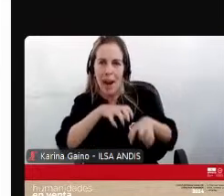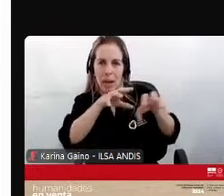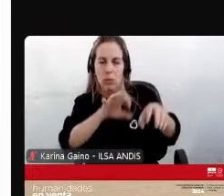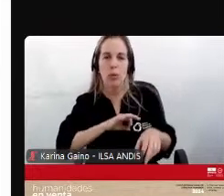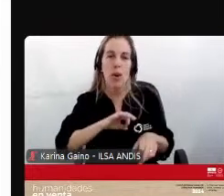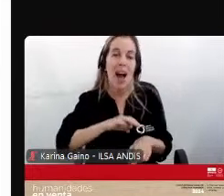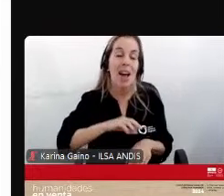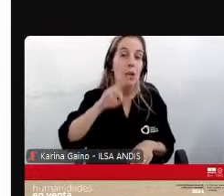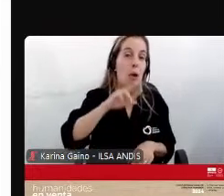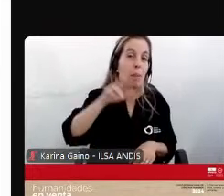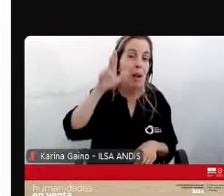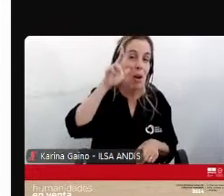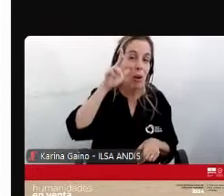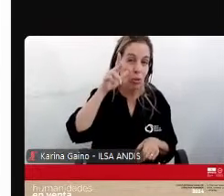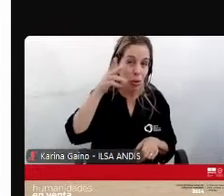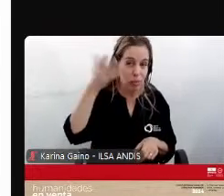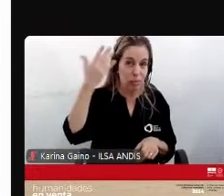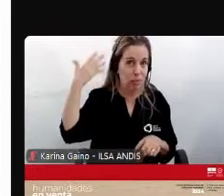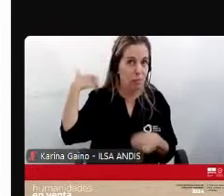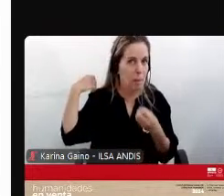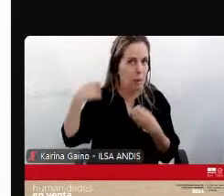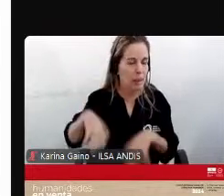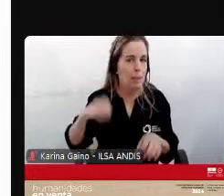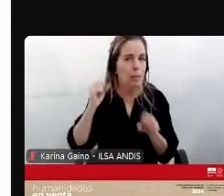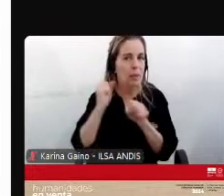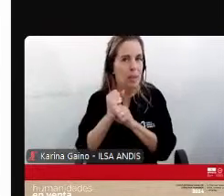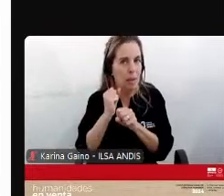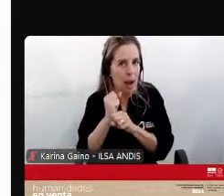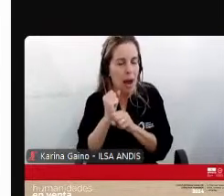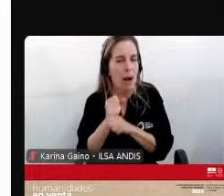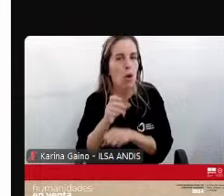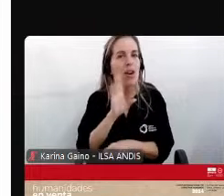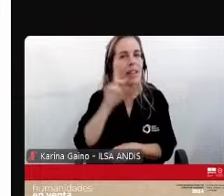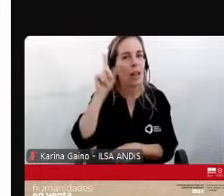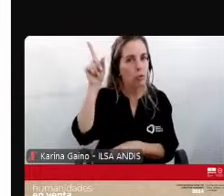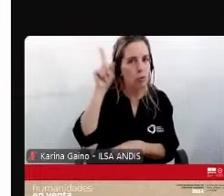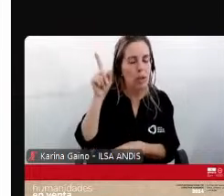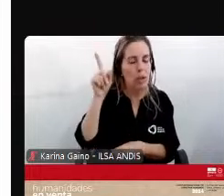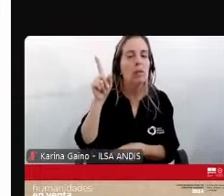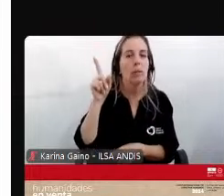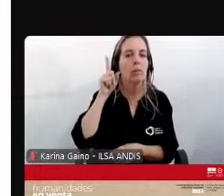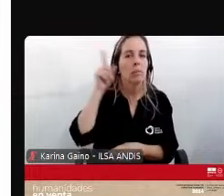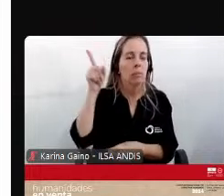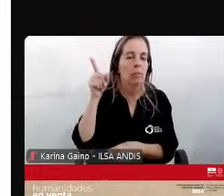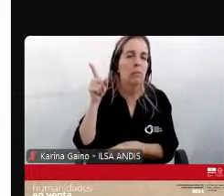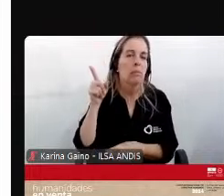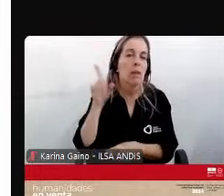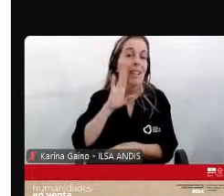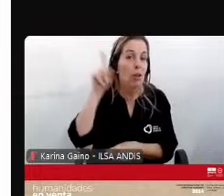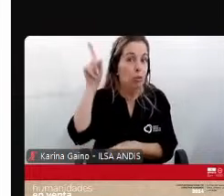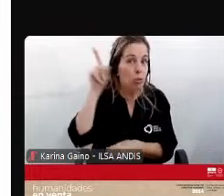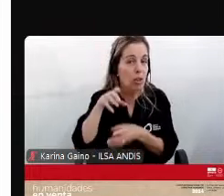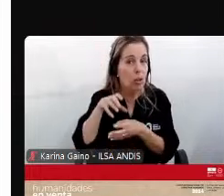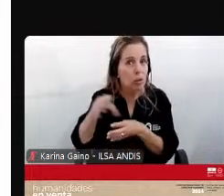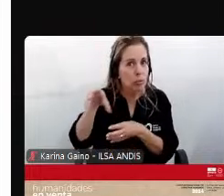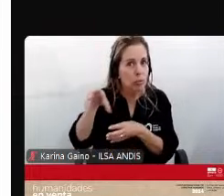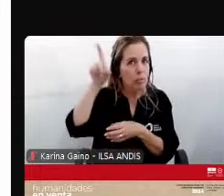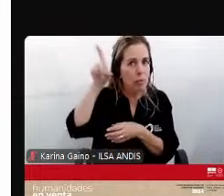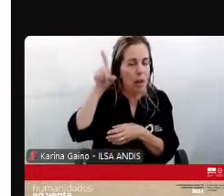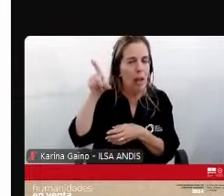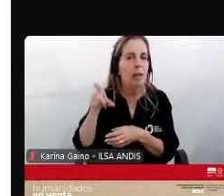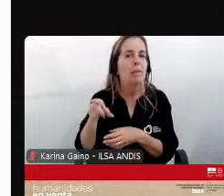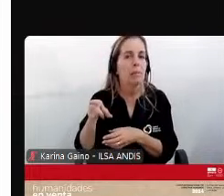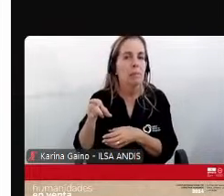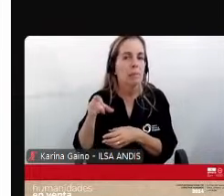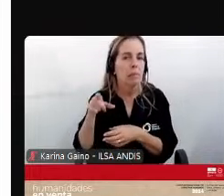Labor, Verite was actually the first organization to operationalize the ILO indicators of forced labor through research, through a project